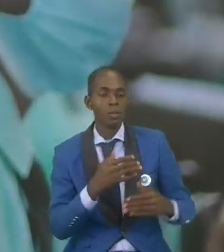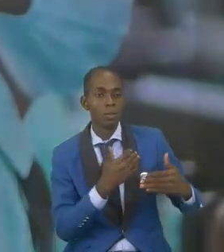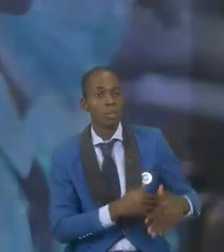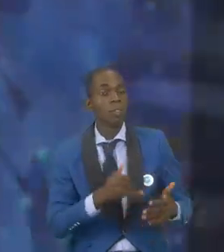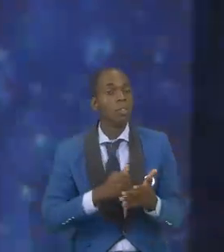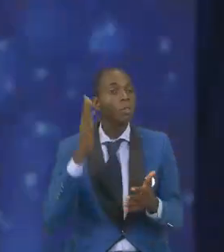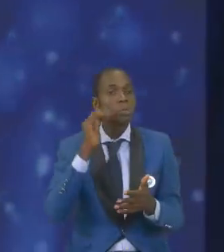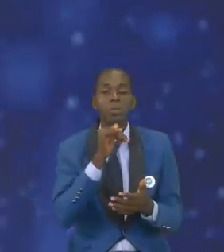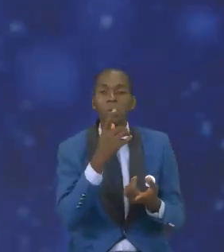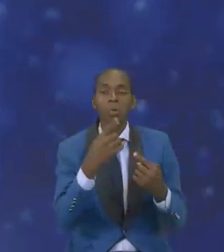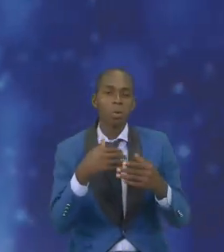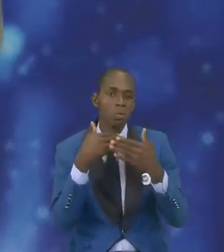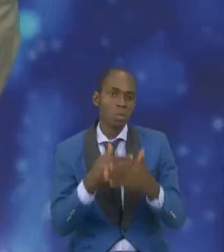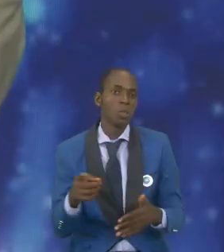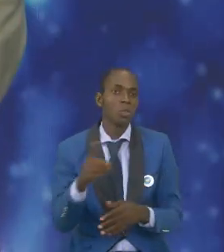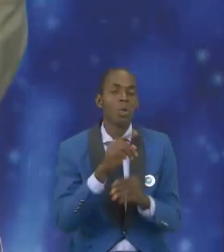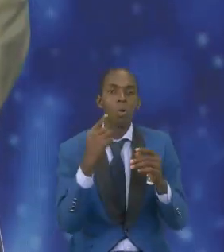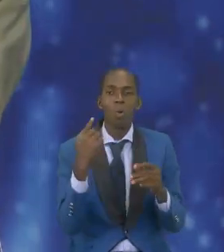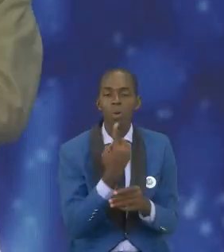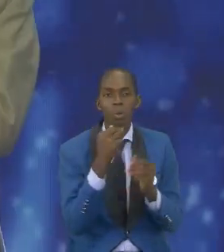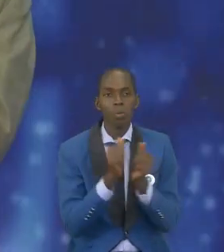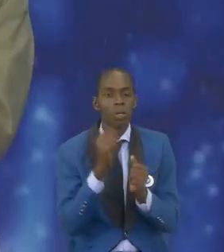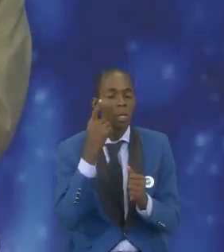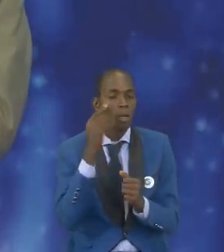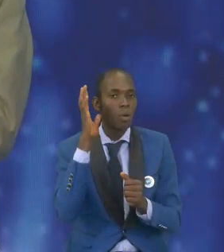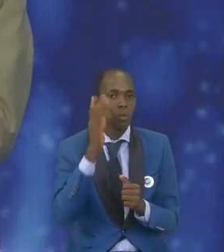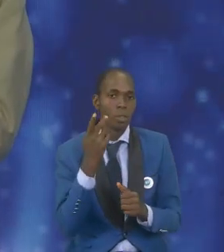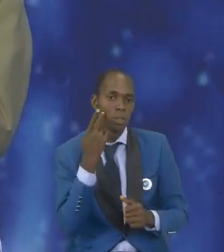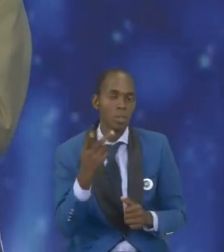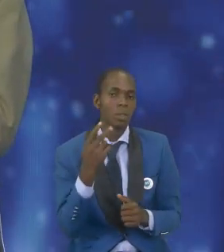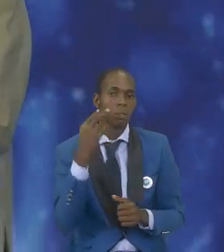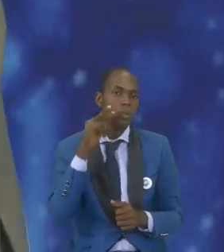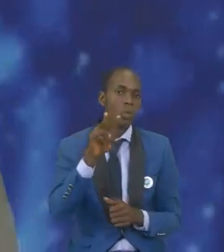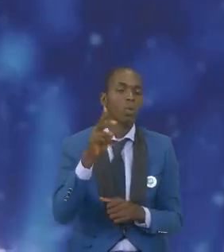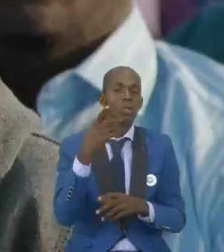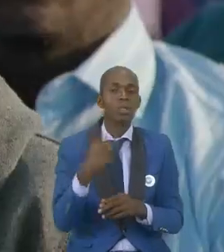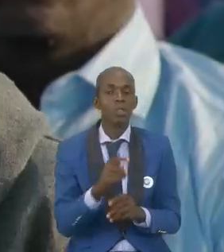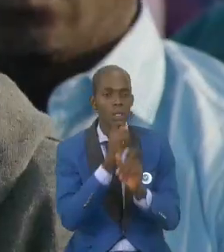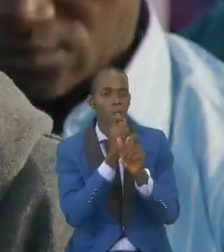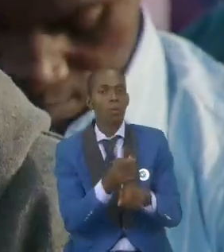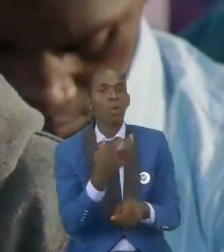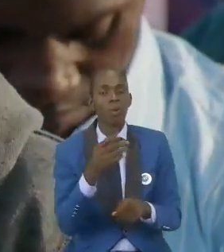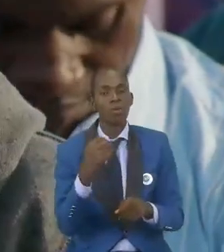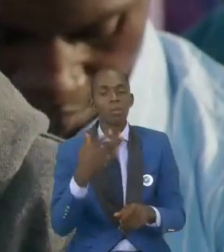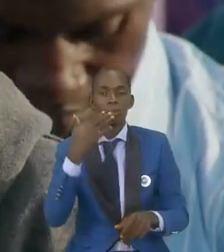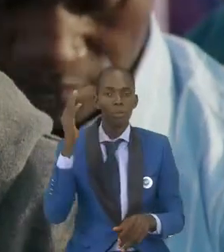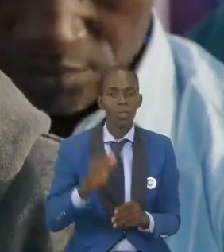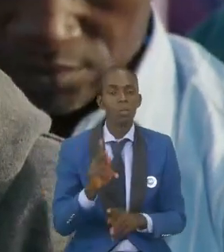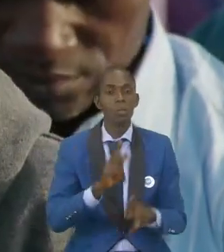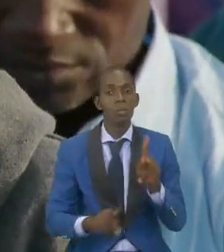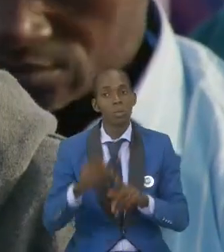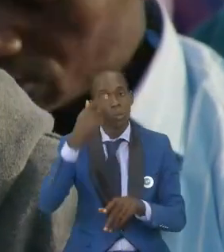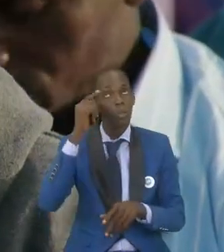come near you. Only with your eyes will you see and behold the reward of your wicked, because you set